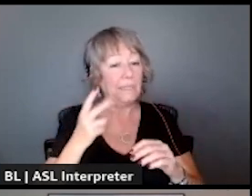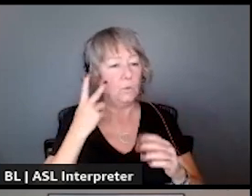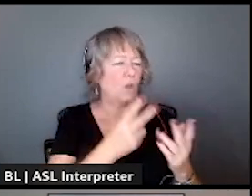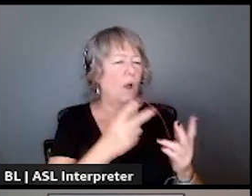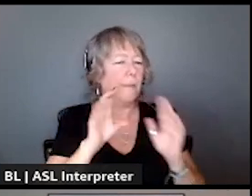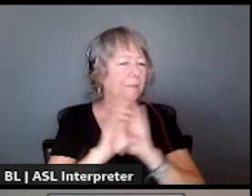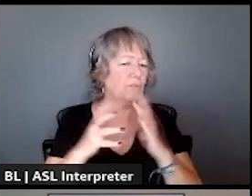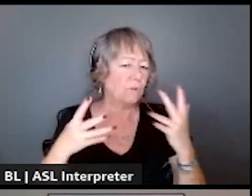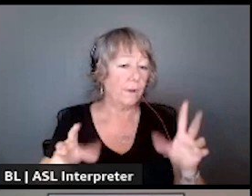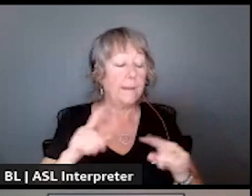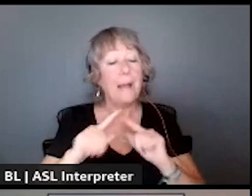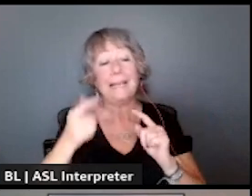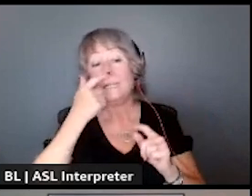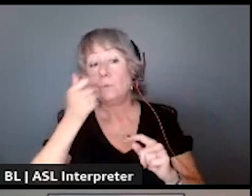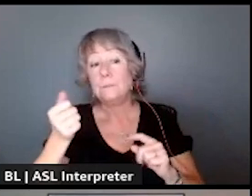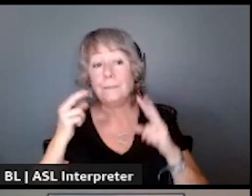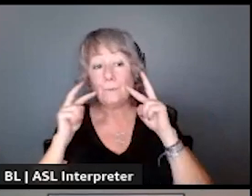make them,